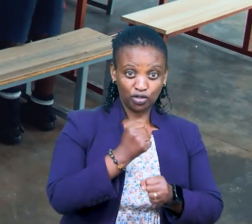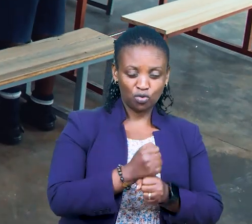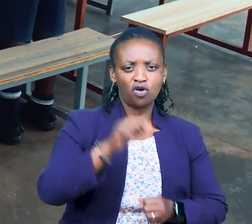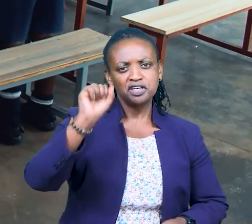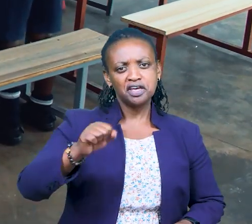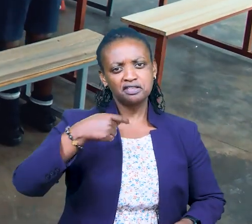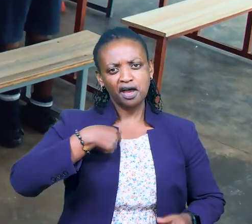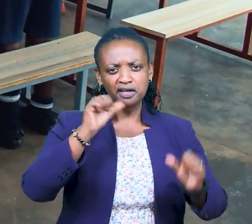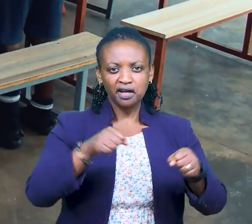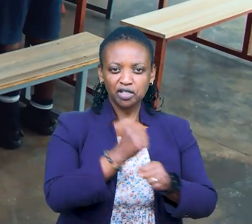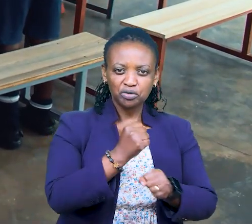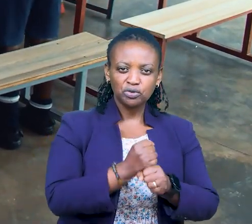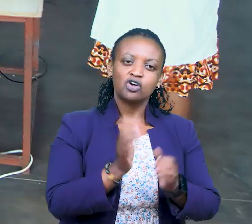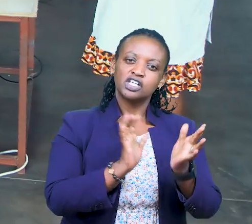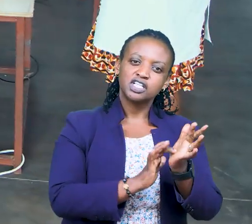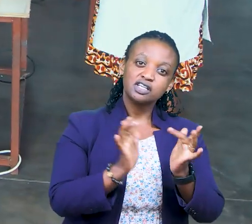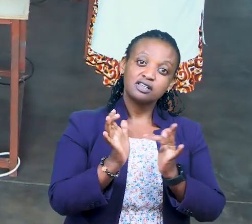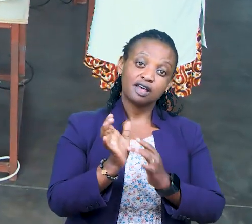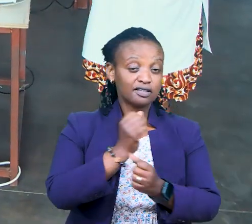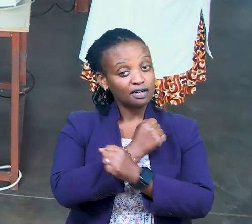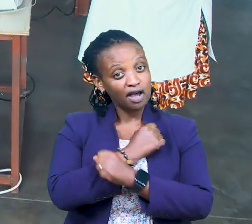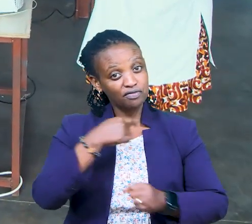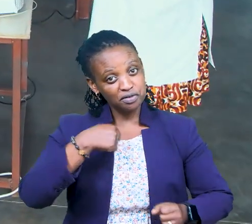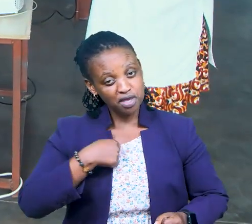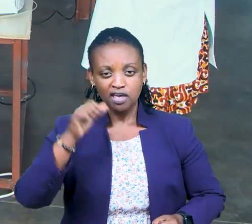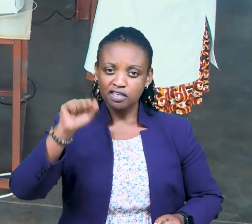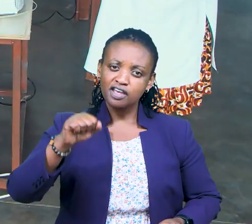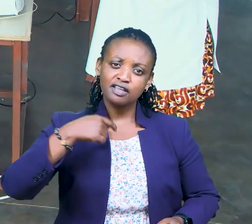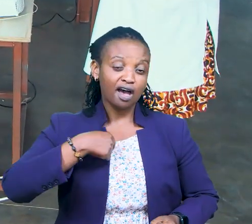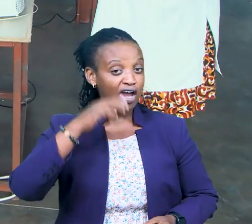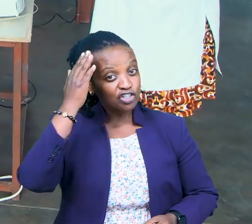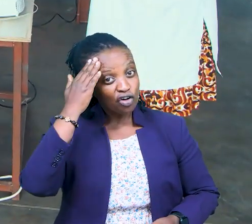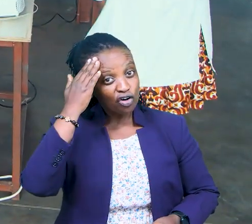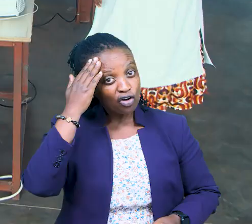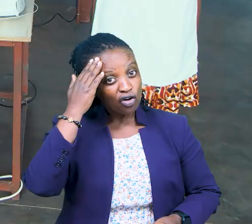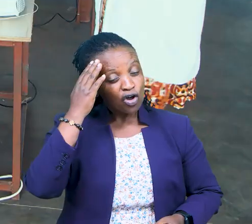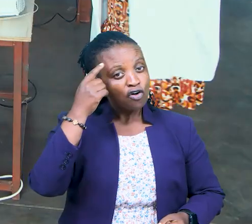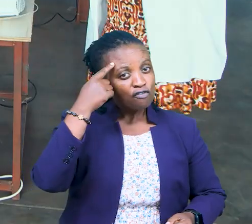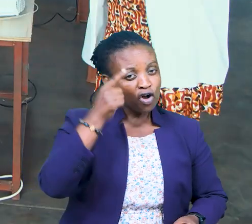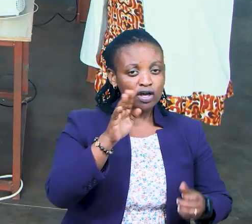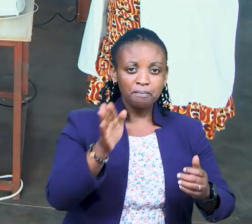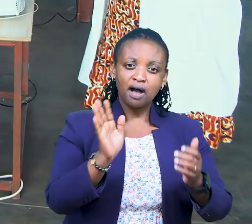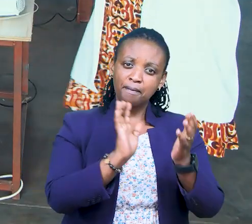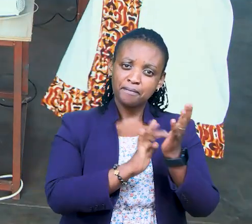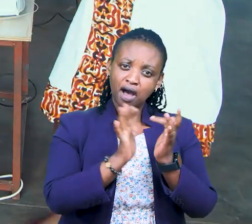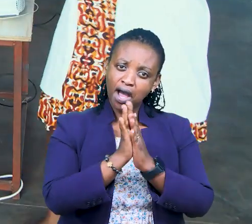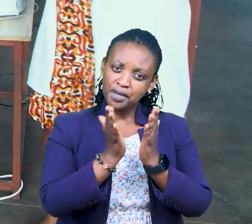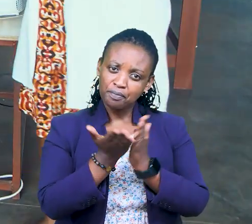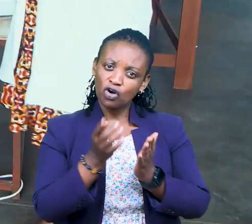do? Yes, I can do it. Jesus loves me. Yes, I know. For